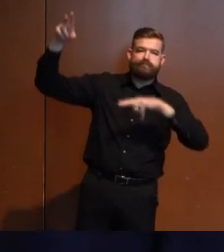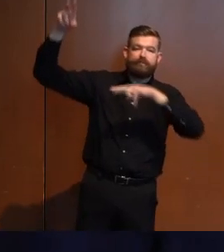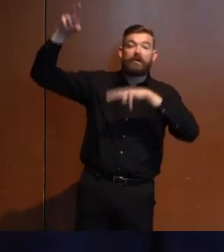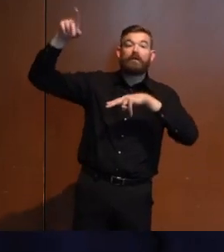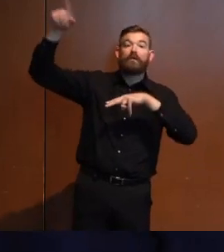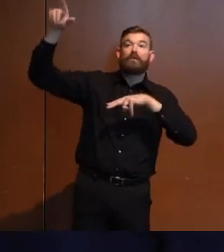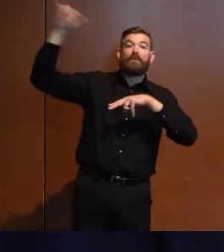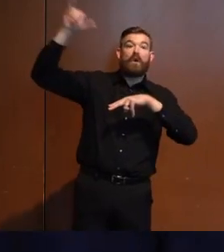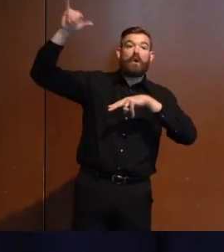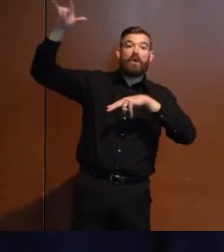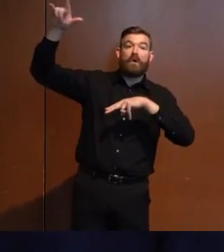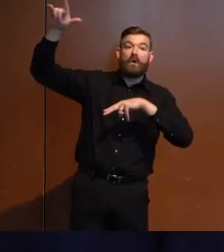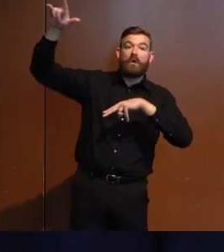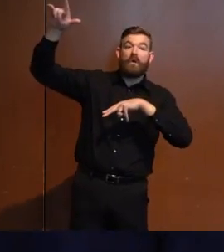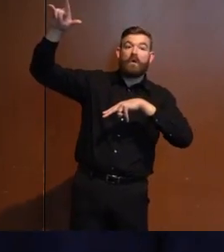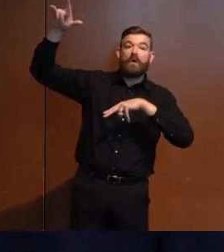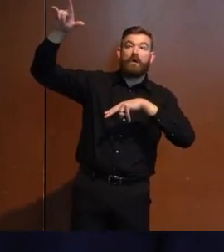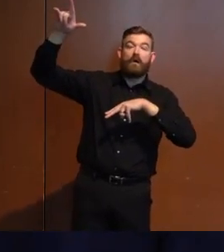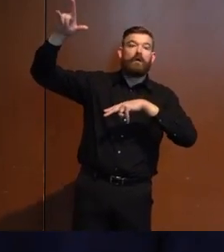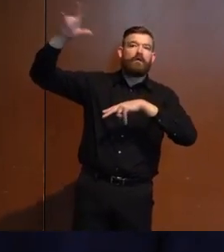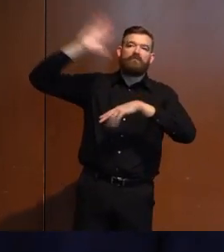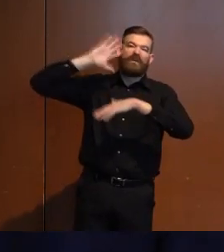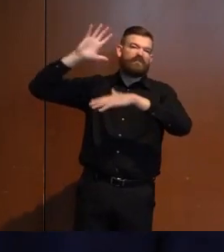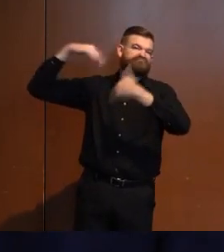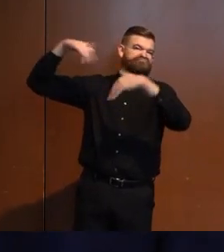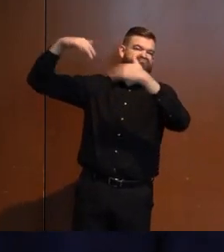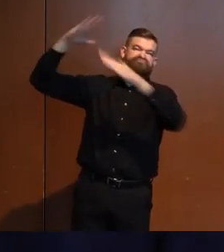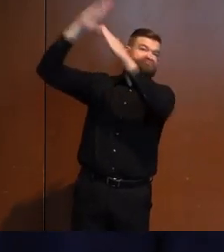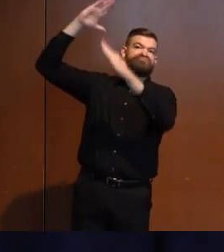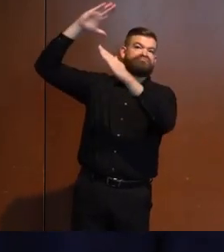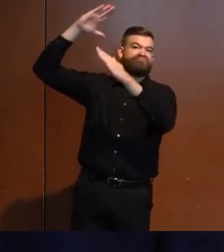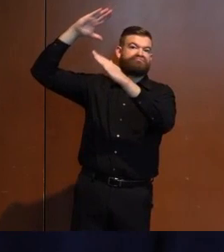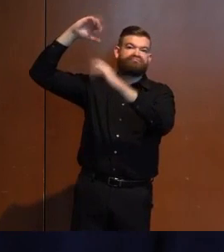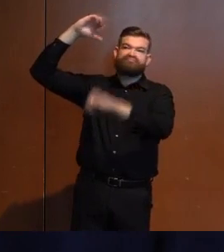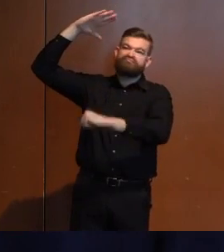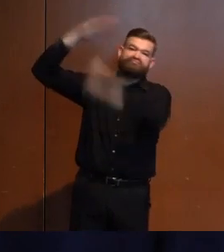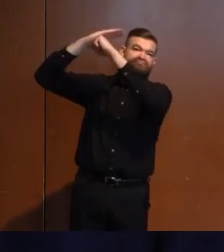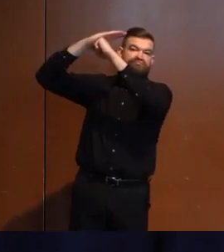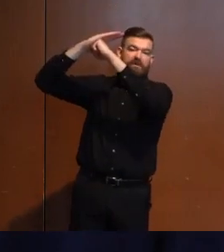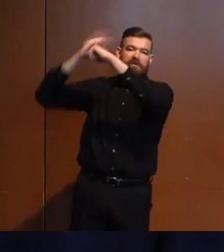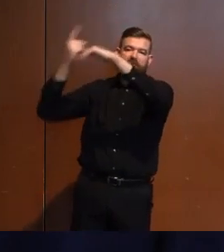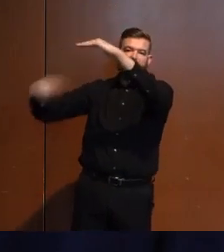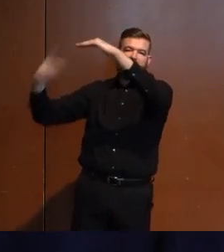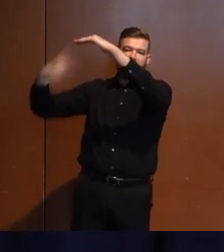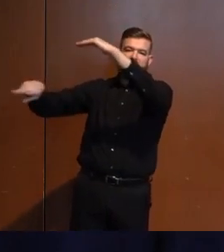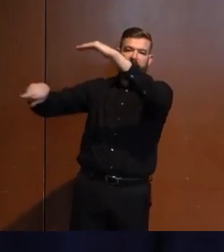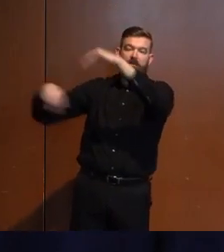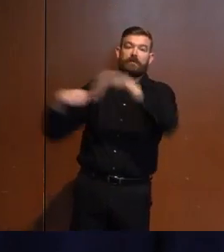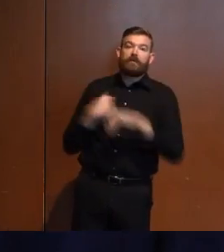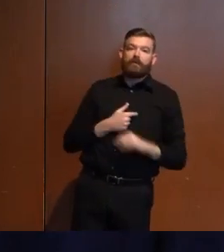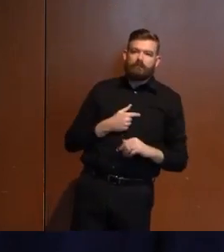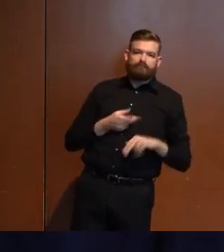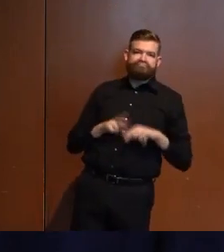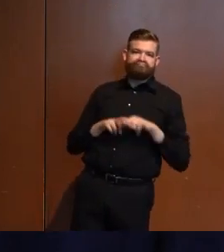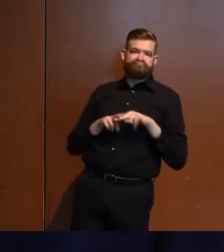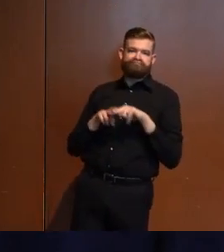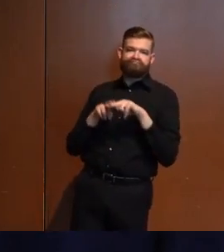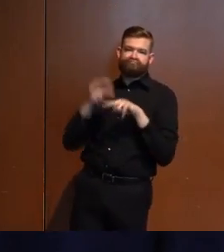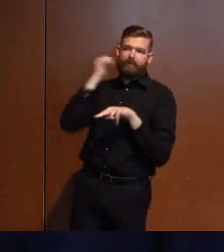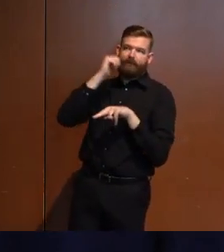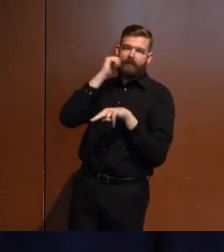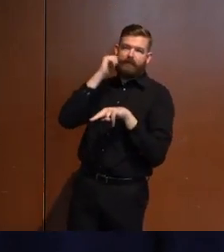days. Our exponential growth rate, based on the number of positive cases reported daily, is